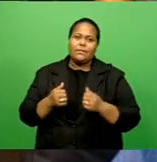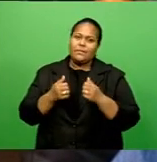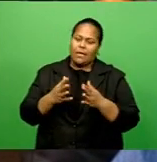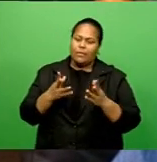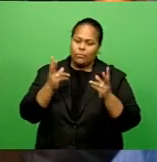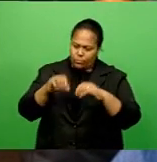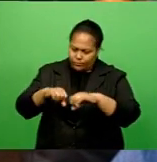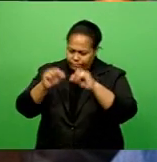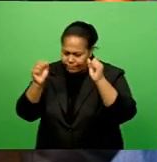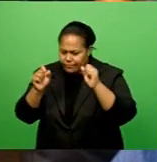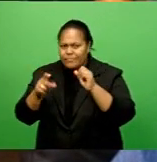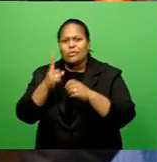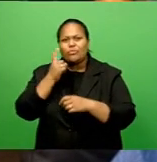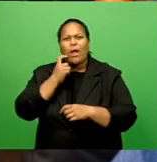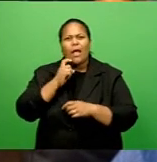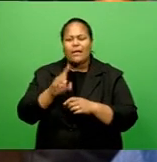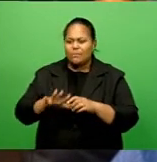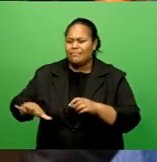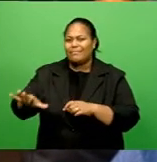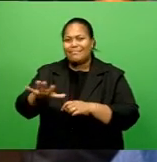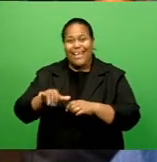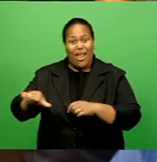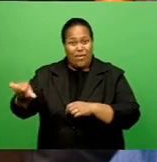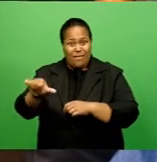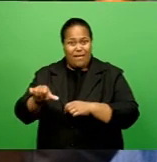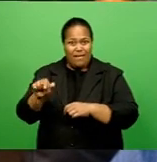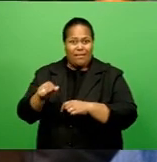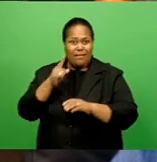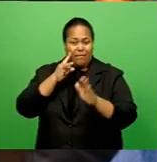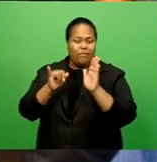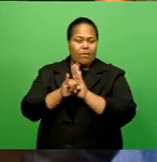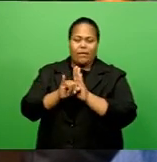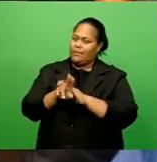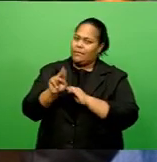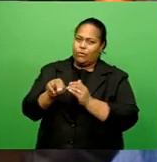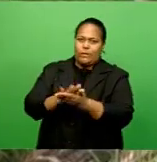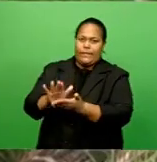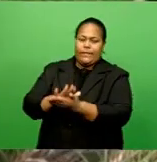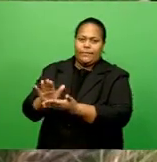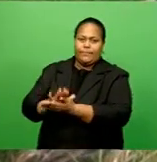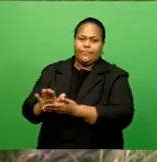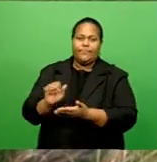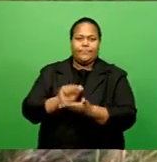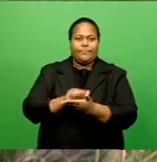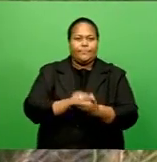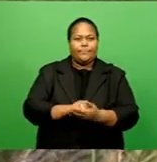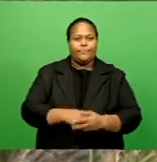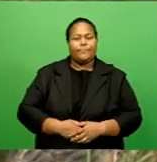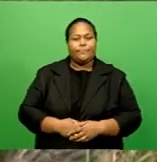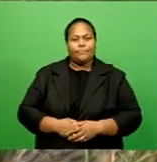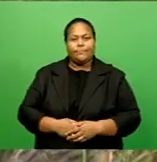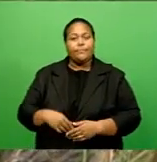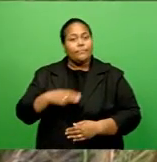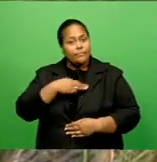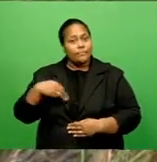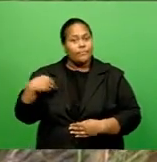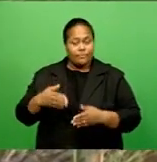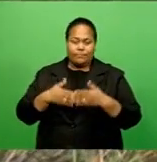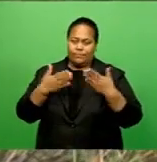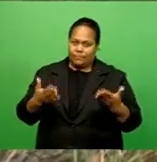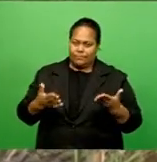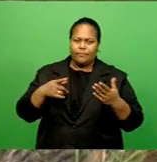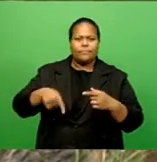into those areas as well for the village in Boa. The ministry is also continuing